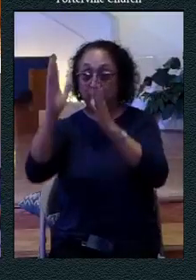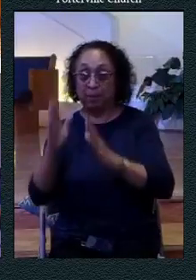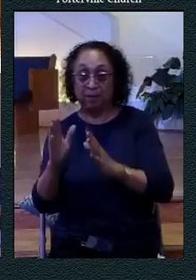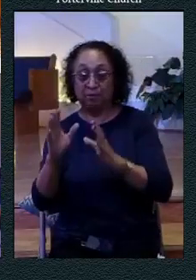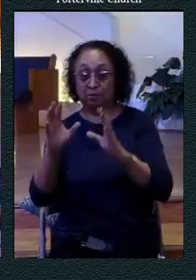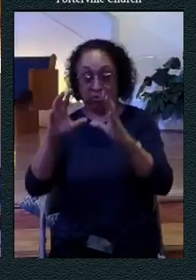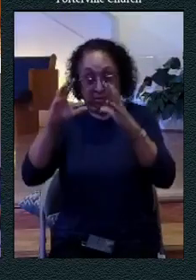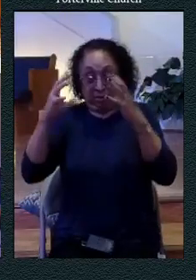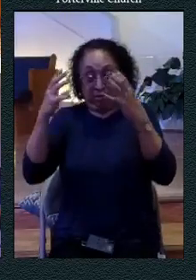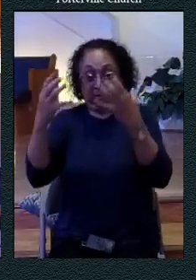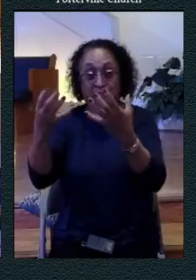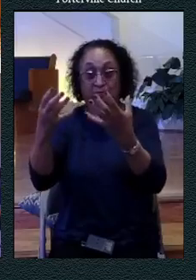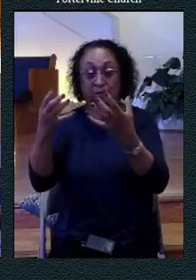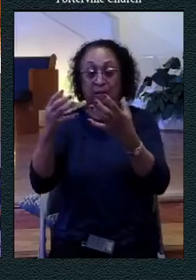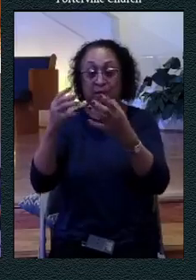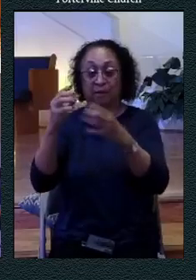typically.